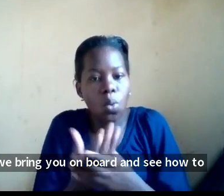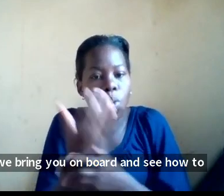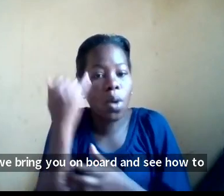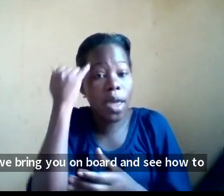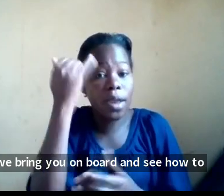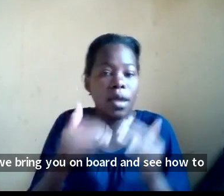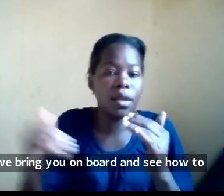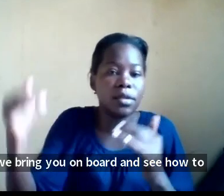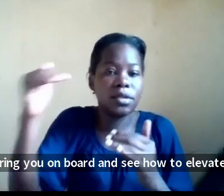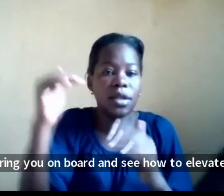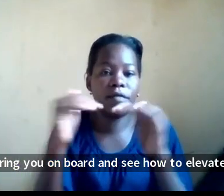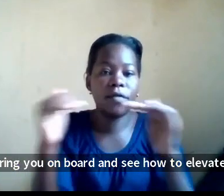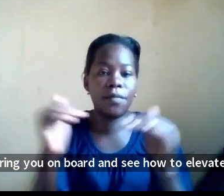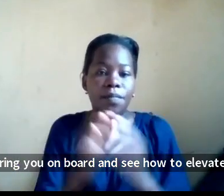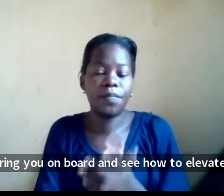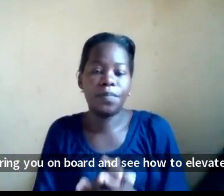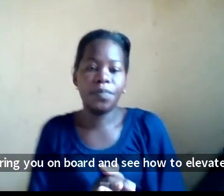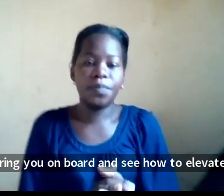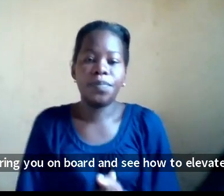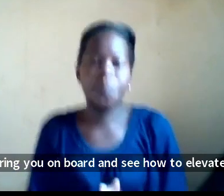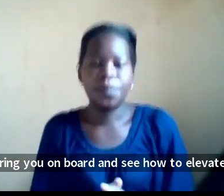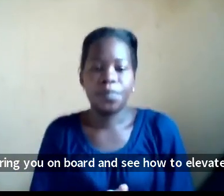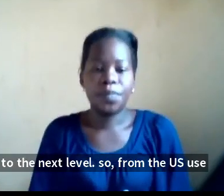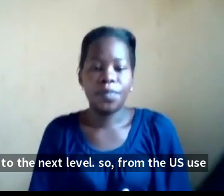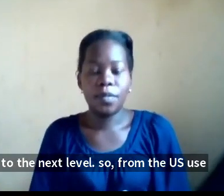level. So